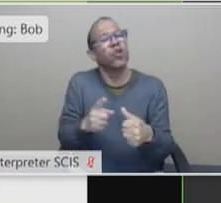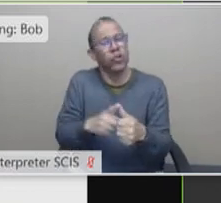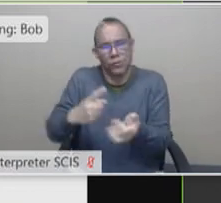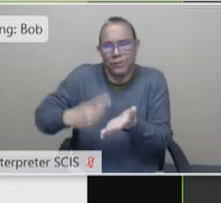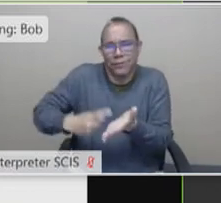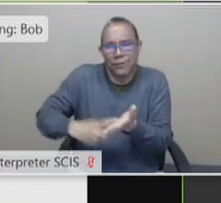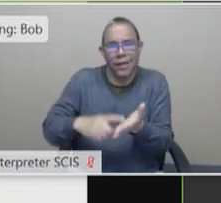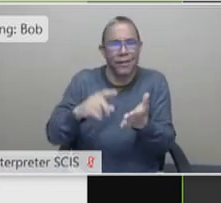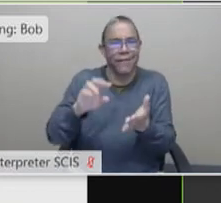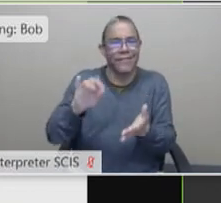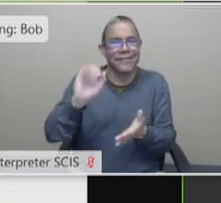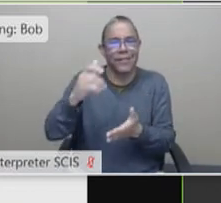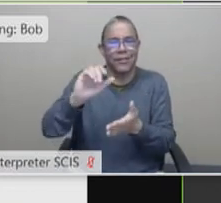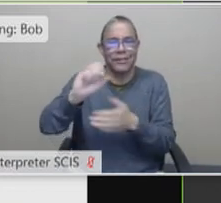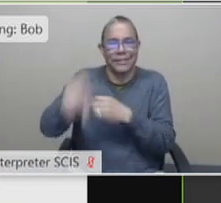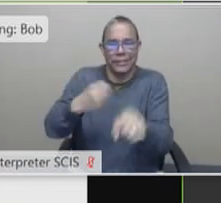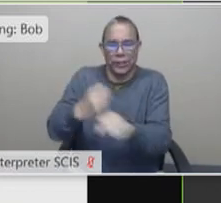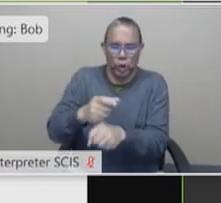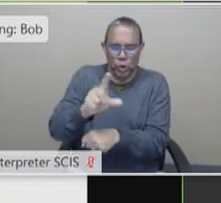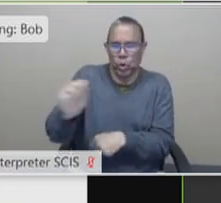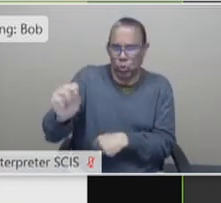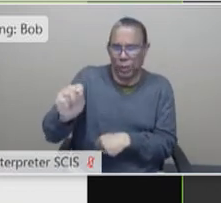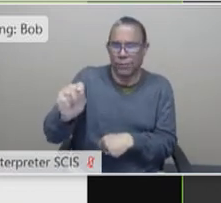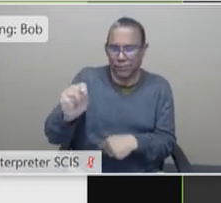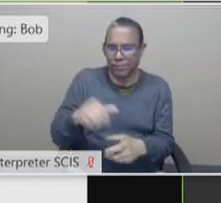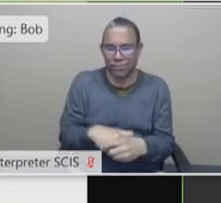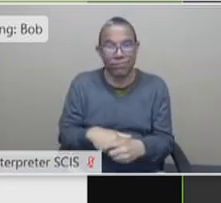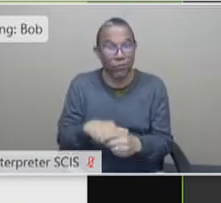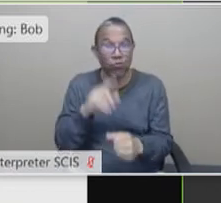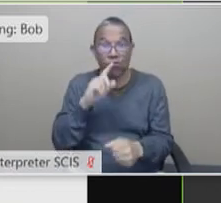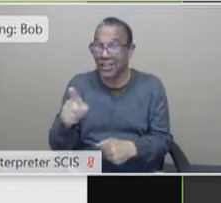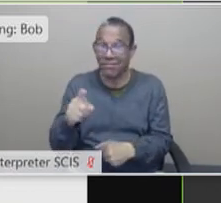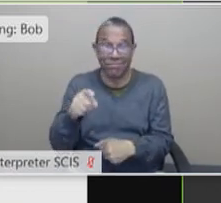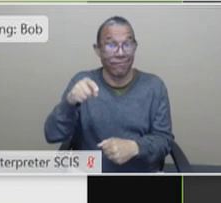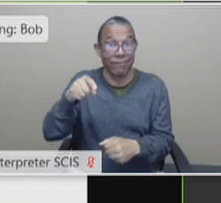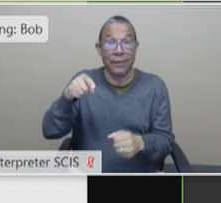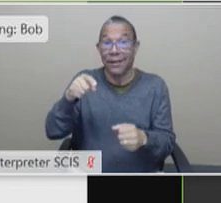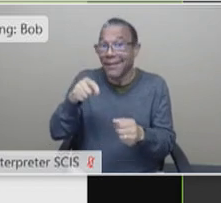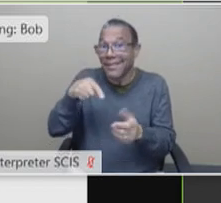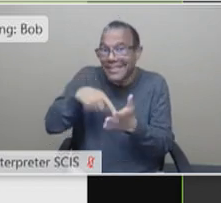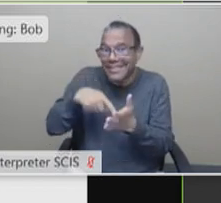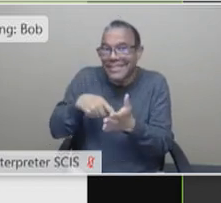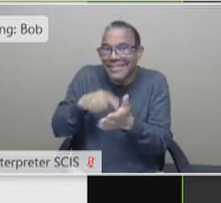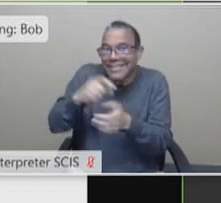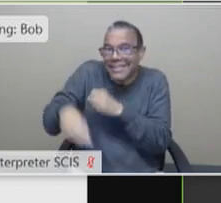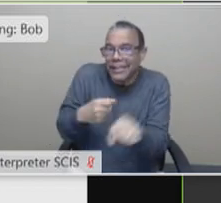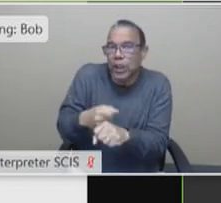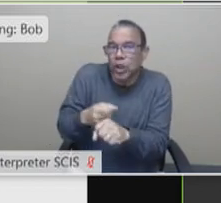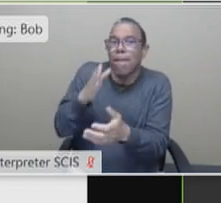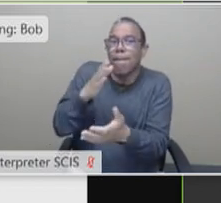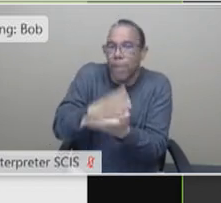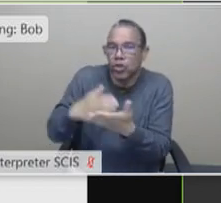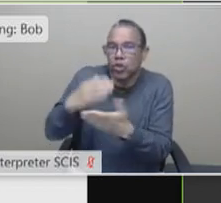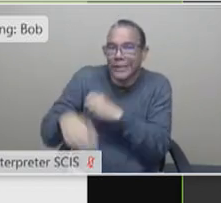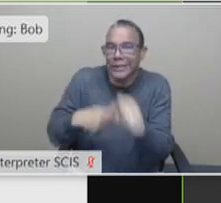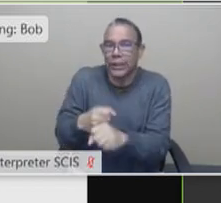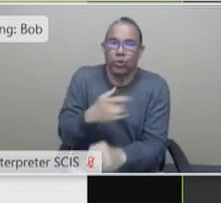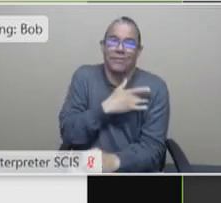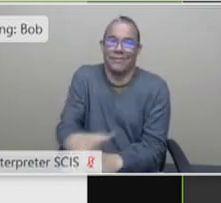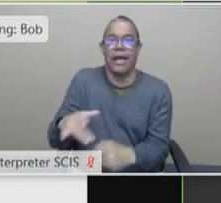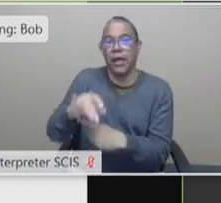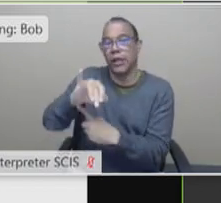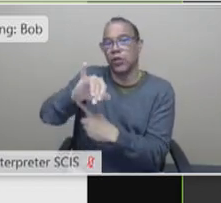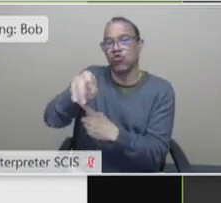for fiscal 2020. And again, fiscal 2020 is the year, that's the budget year we're in. It started last July 1st, it ends